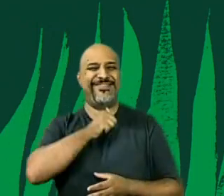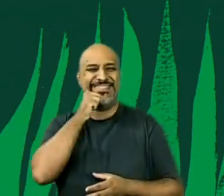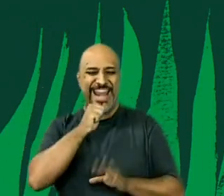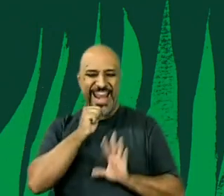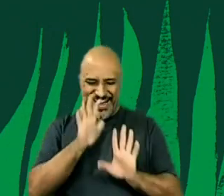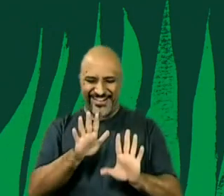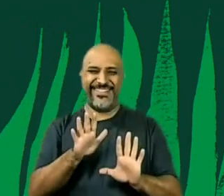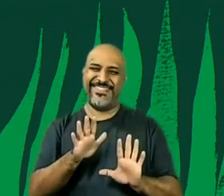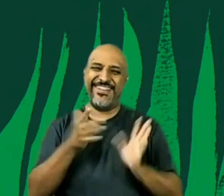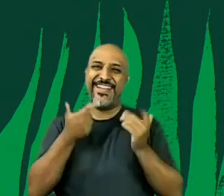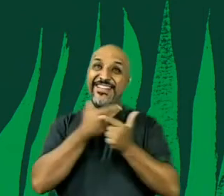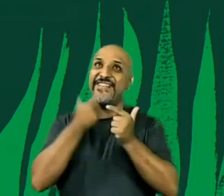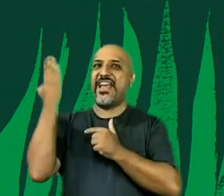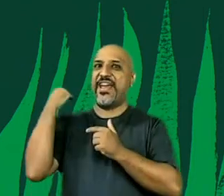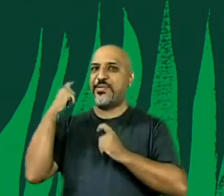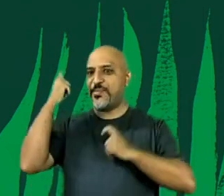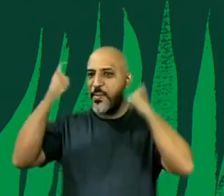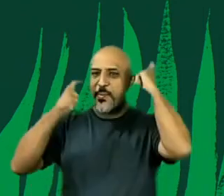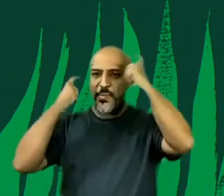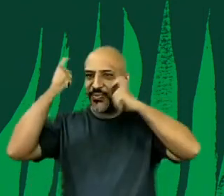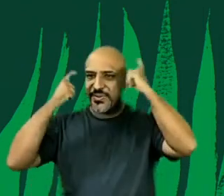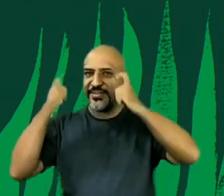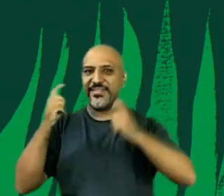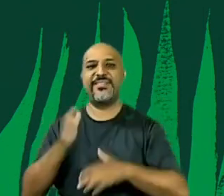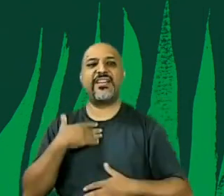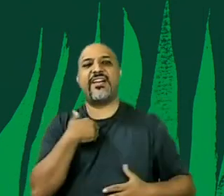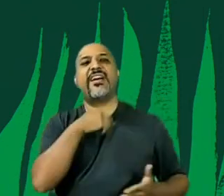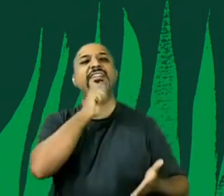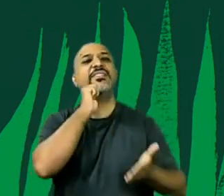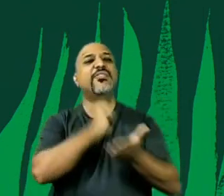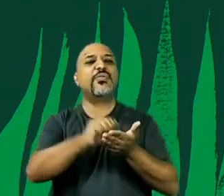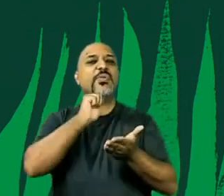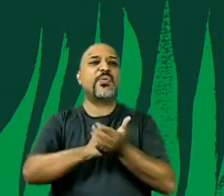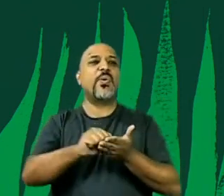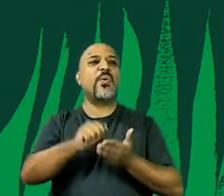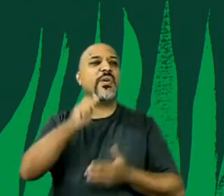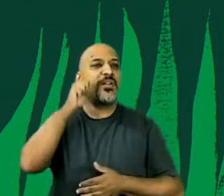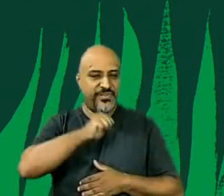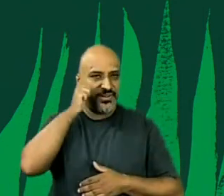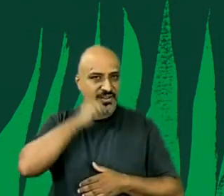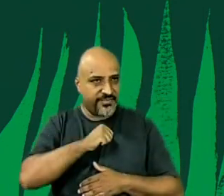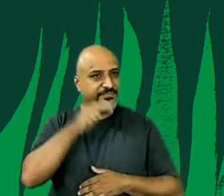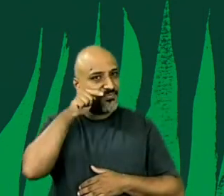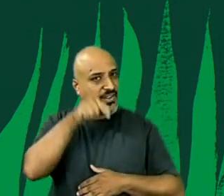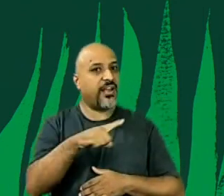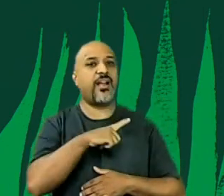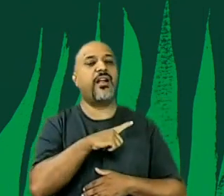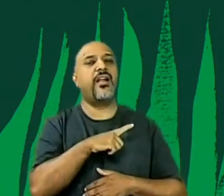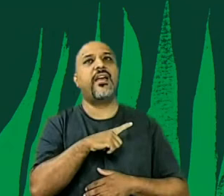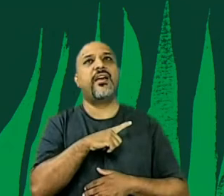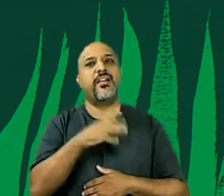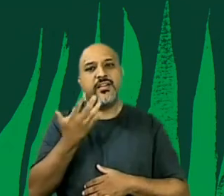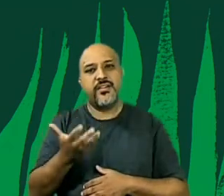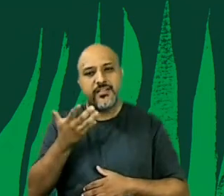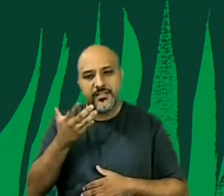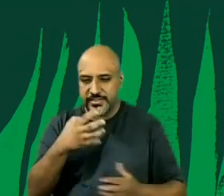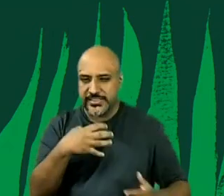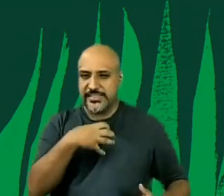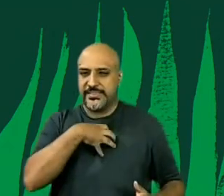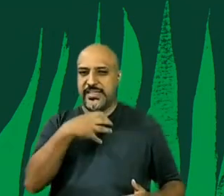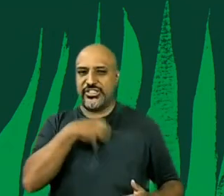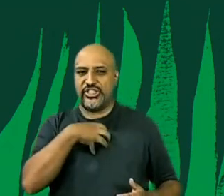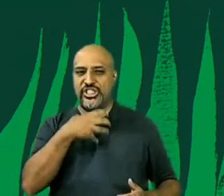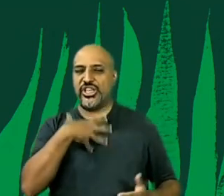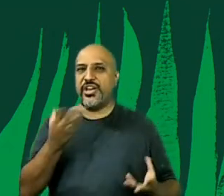funny that this was a major concern of the women writers. It was that we